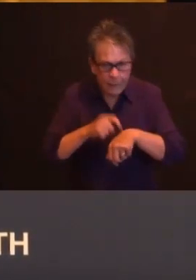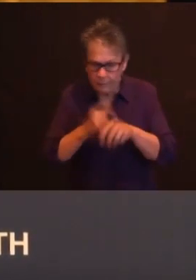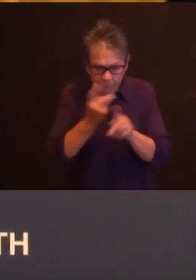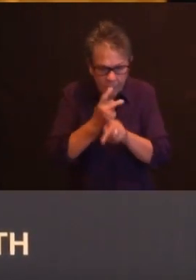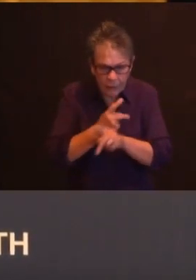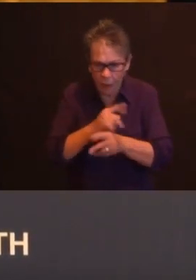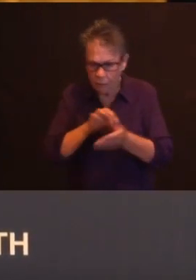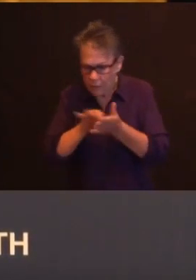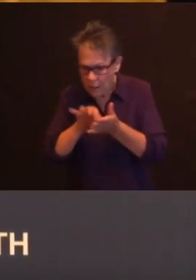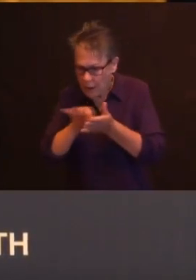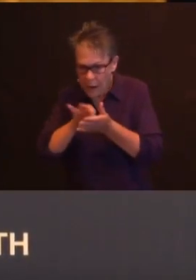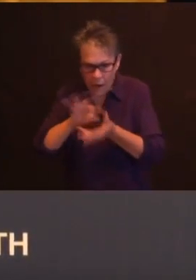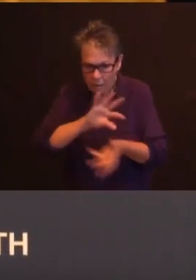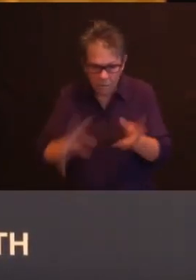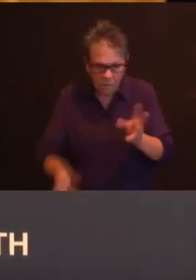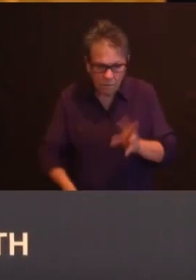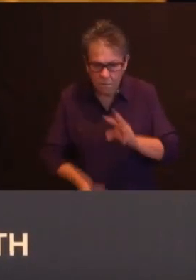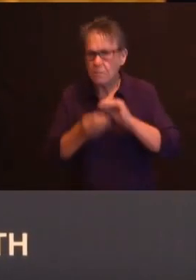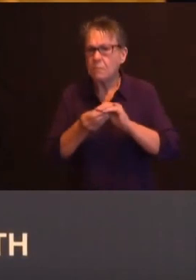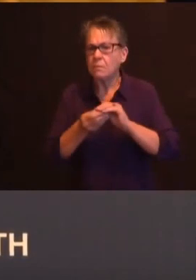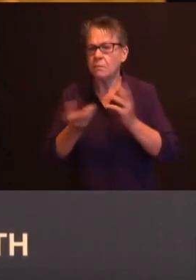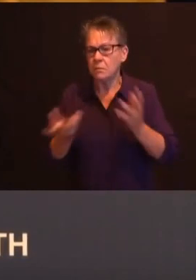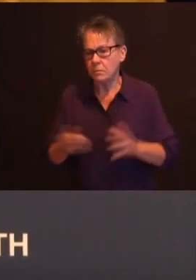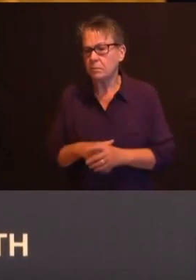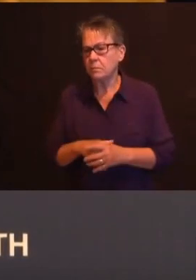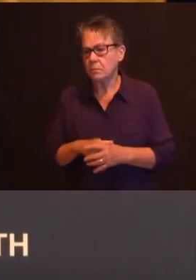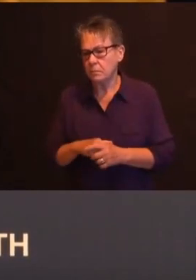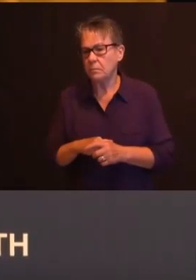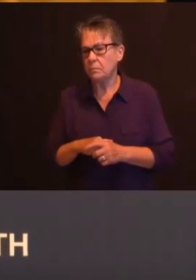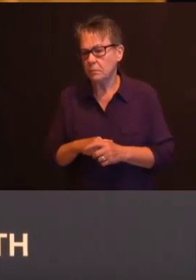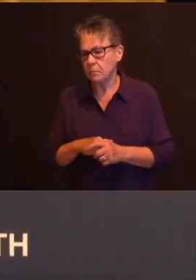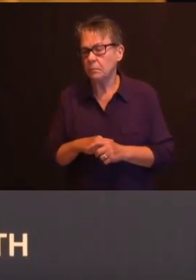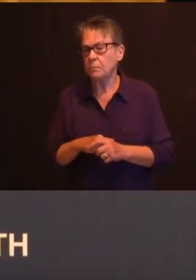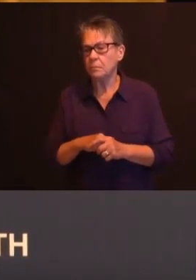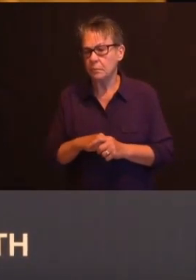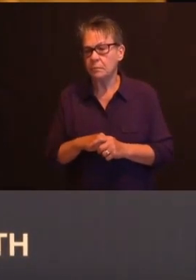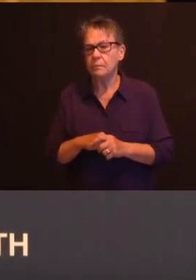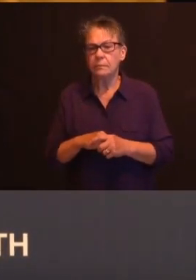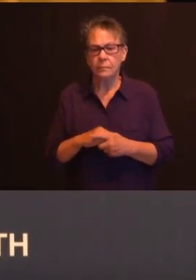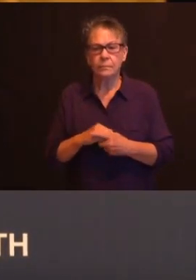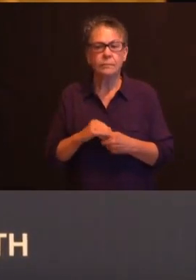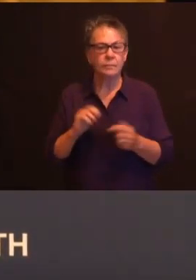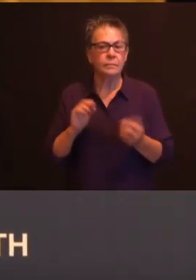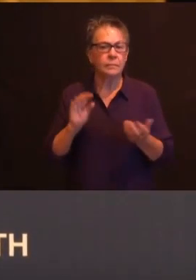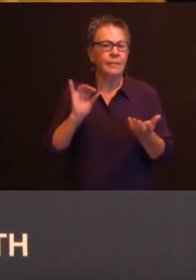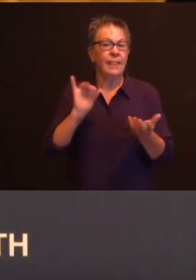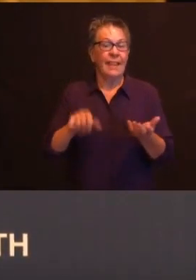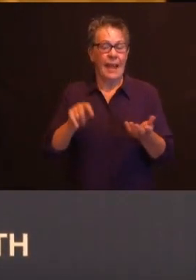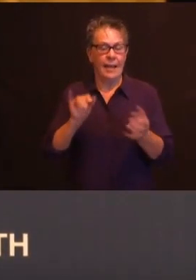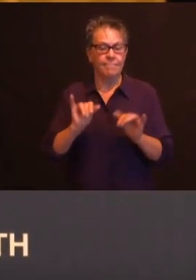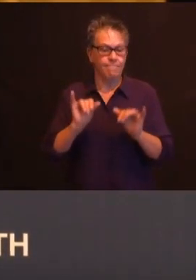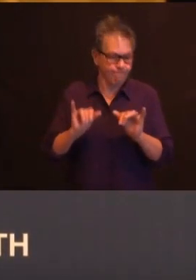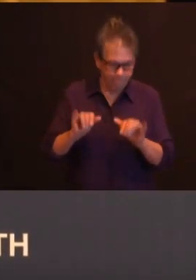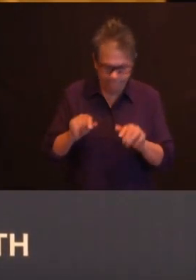make for the November election. But our premise begins and ends with the fact we want as many people as